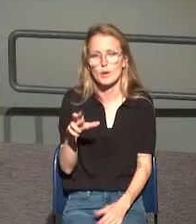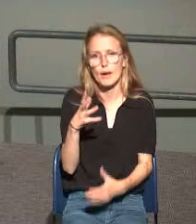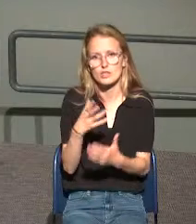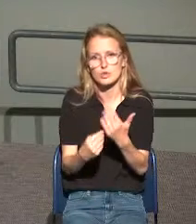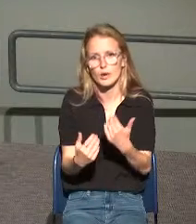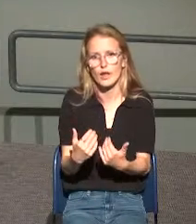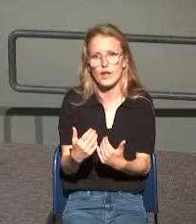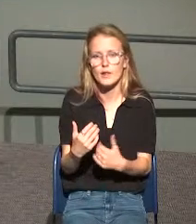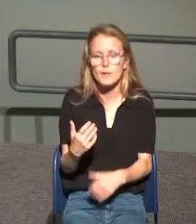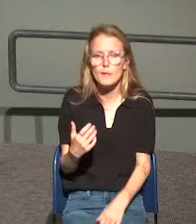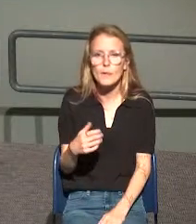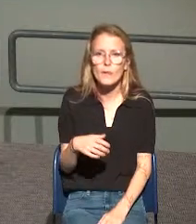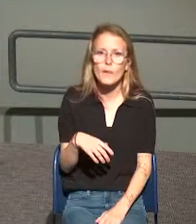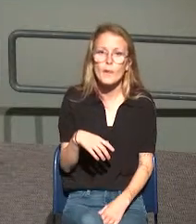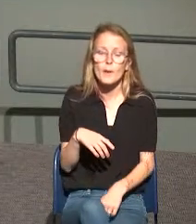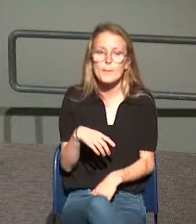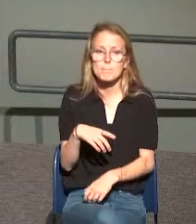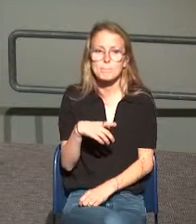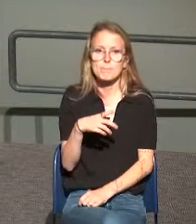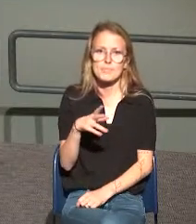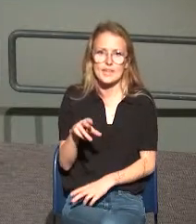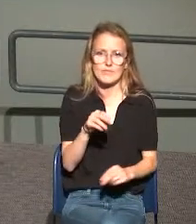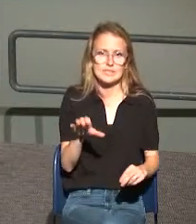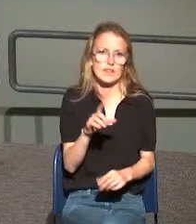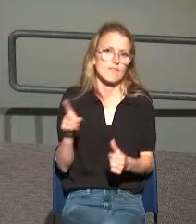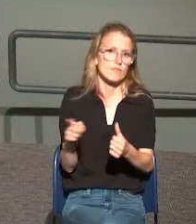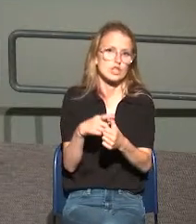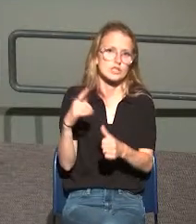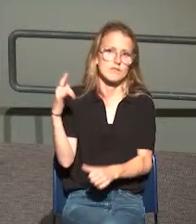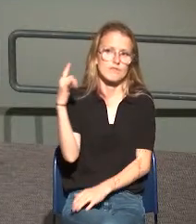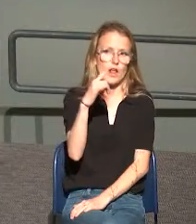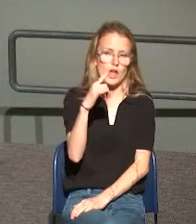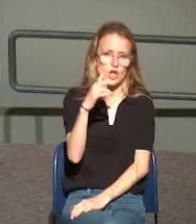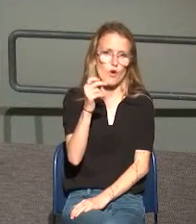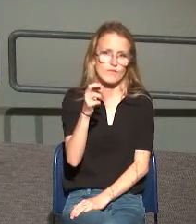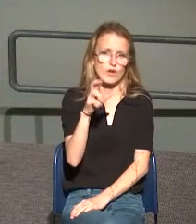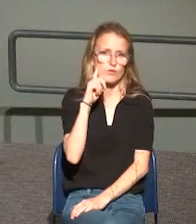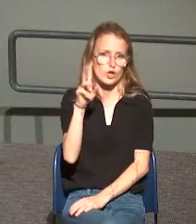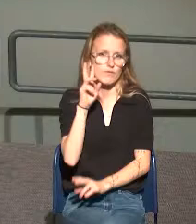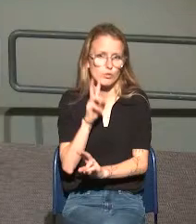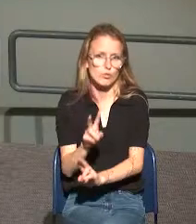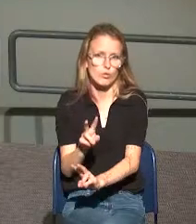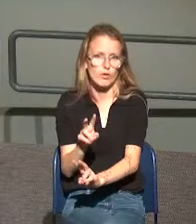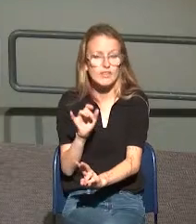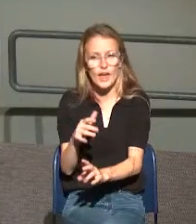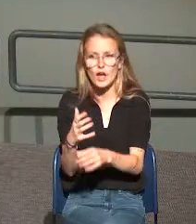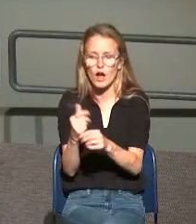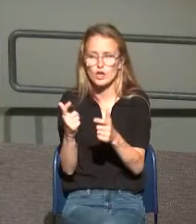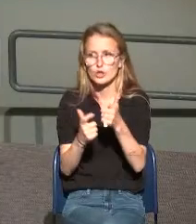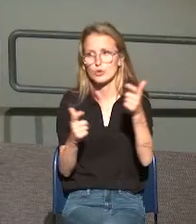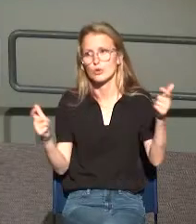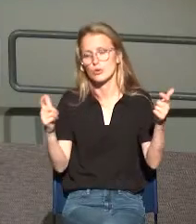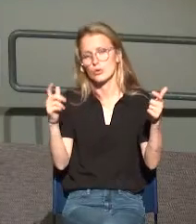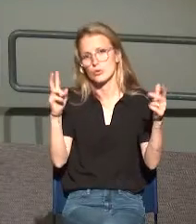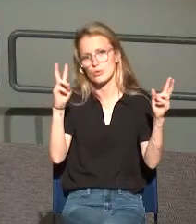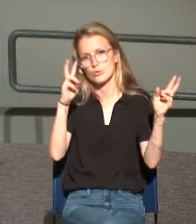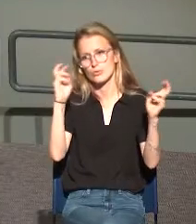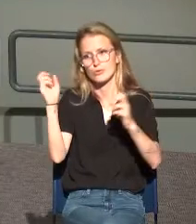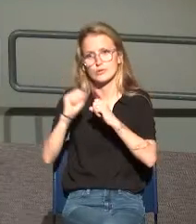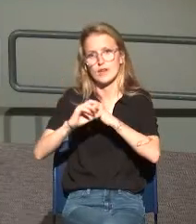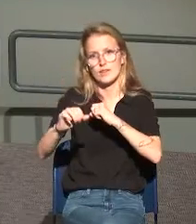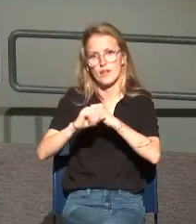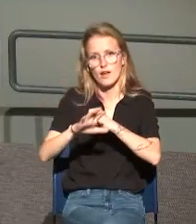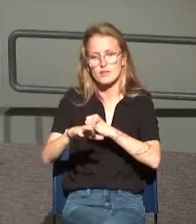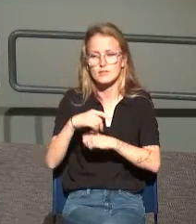all-women missing man flyover at her funeral, and this got huge headlines. So I got an email, hey, would you write something? So